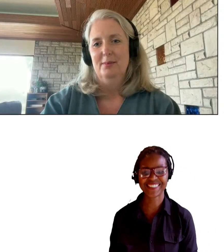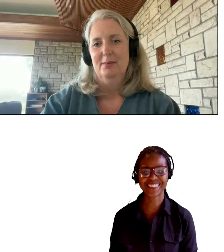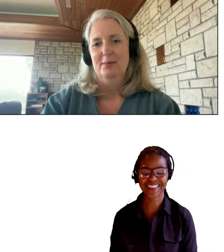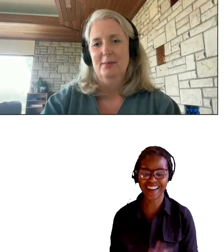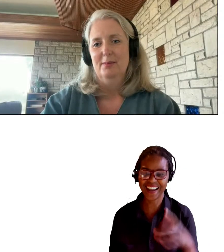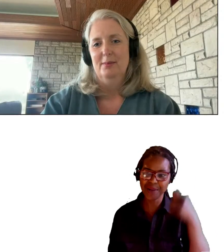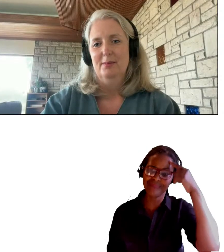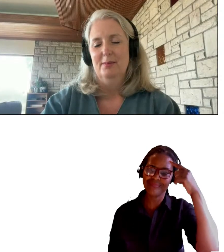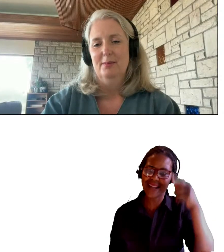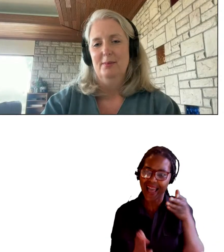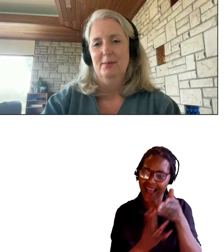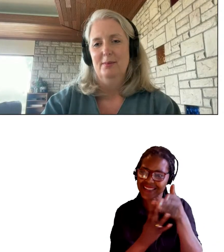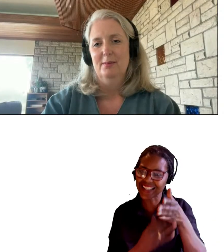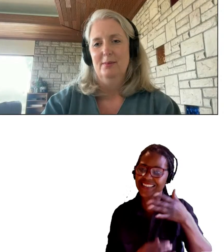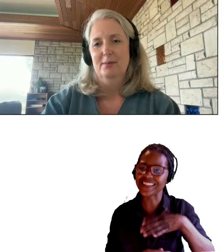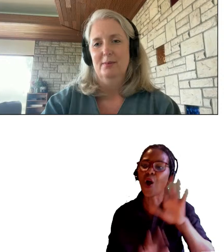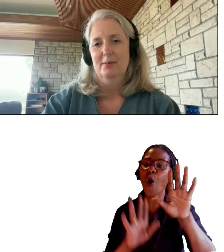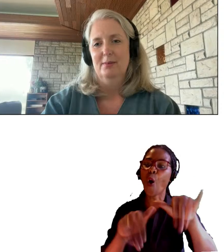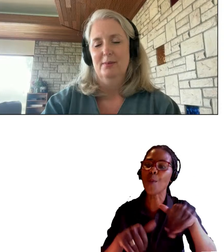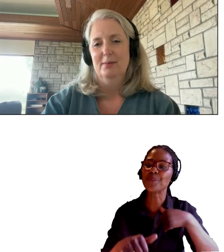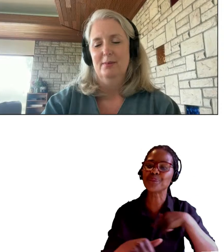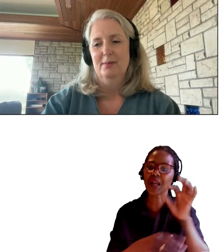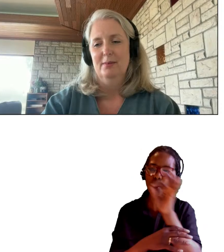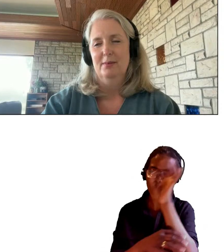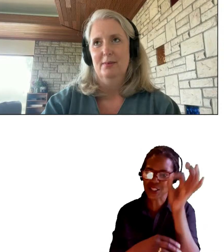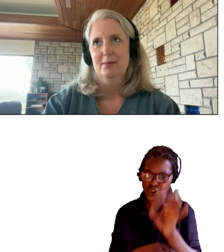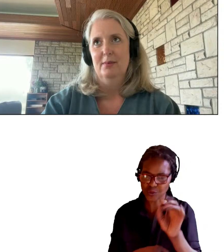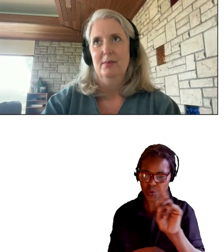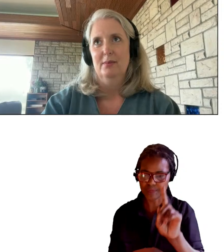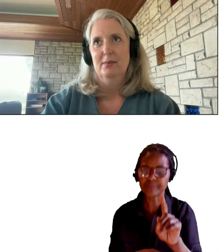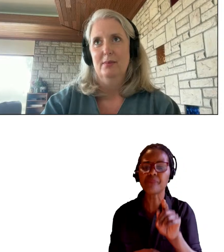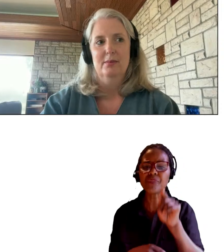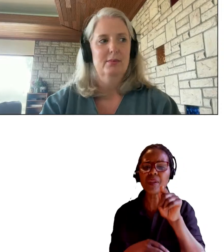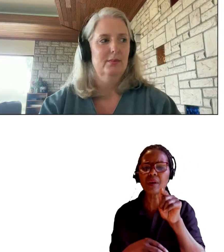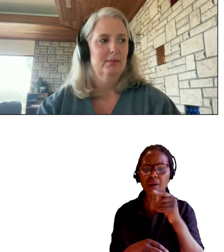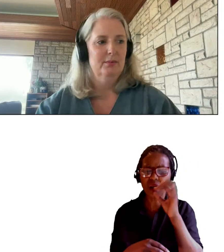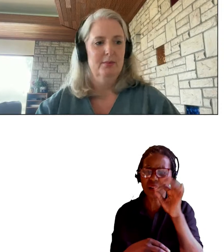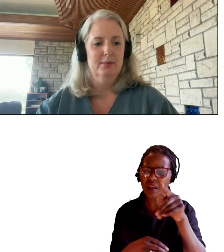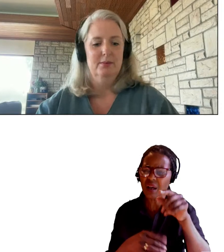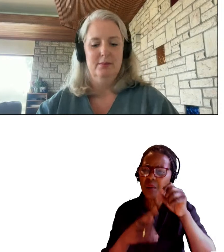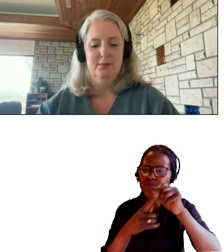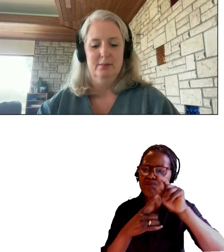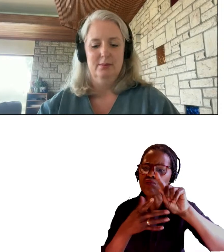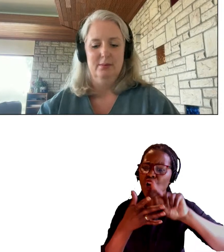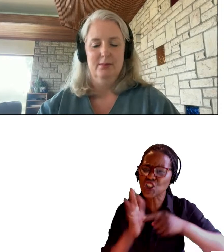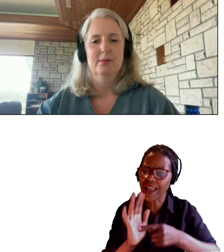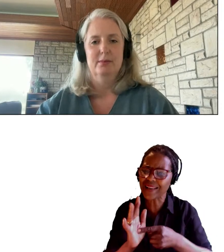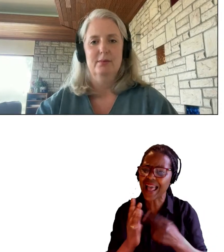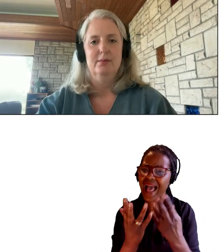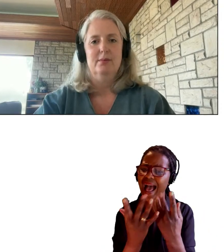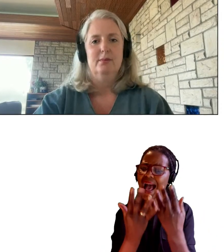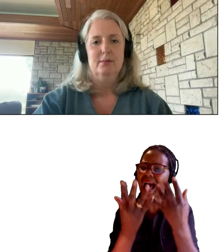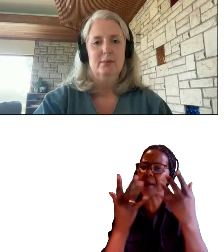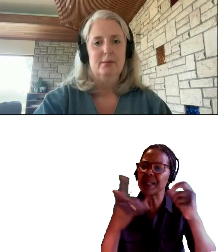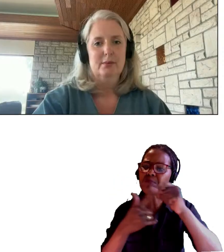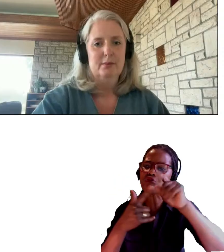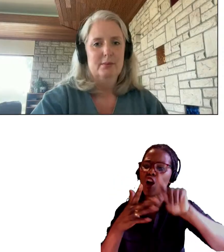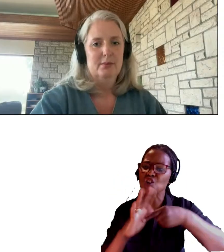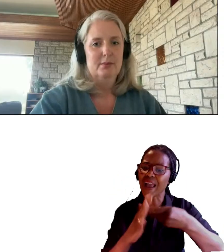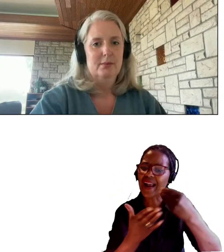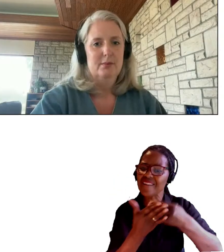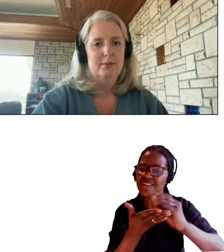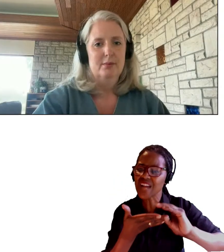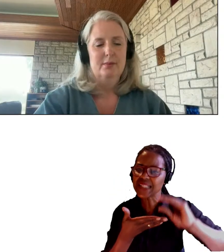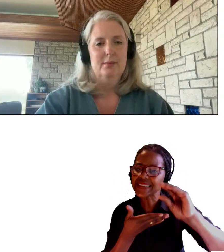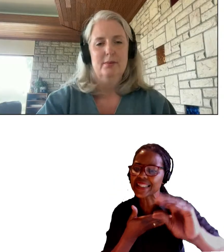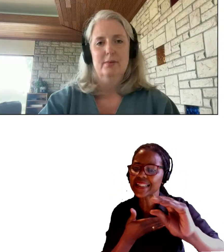But also the question originally was how much projects are getting funded per strand? And is that more open-ended? Is there like a total...